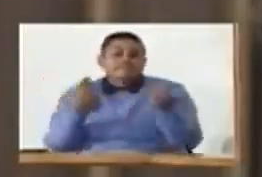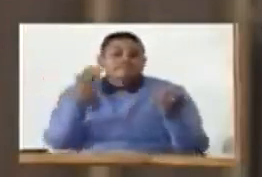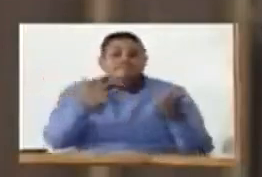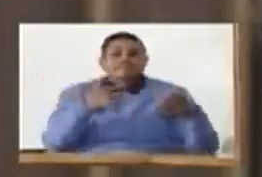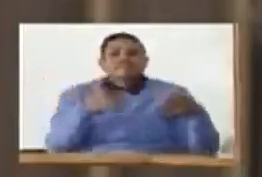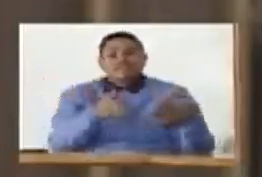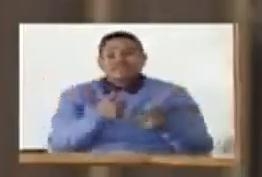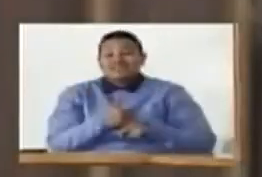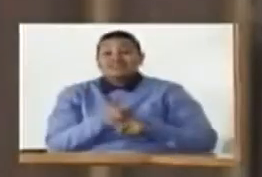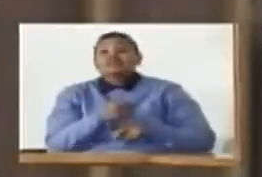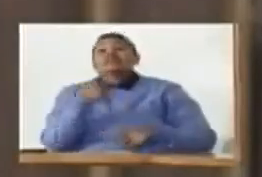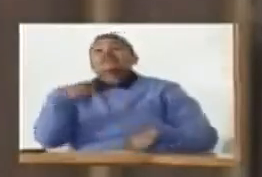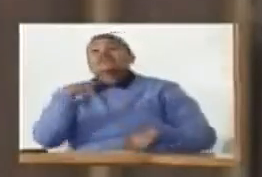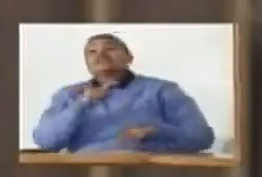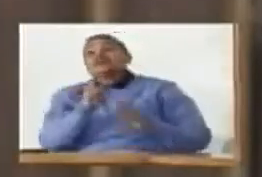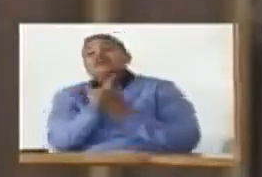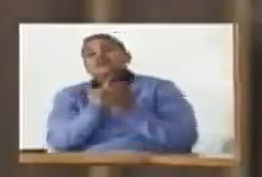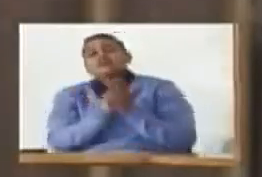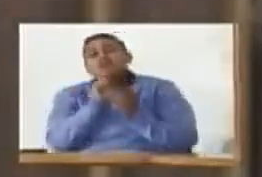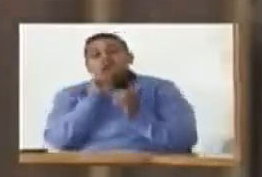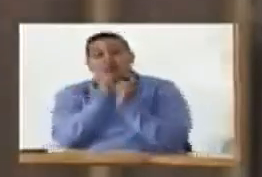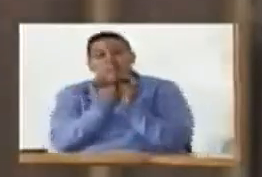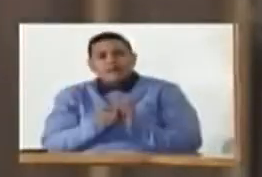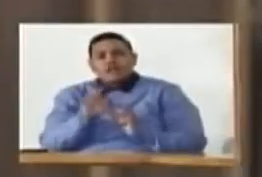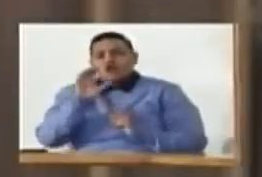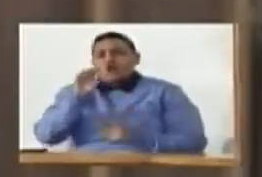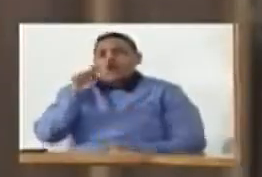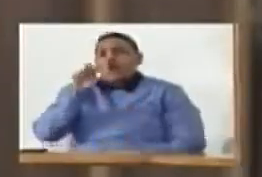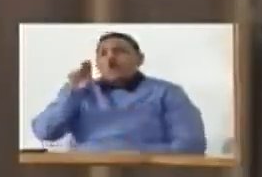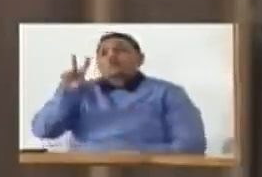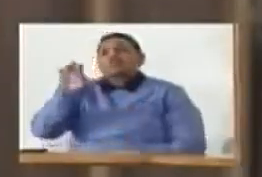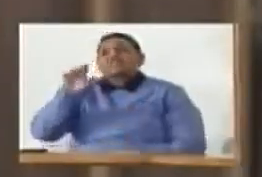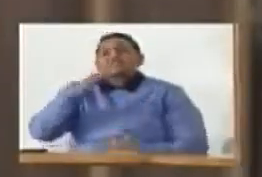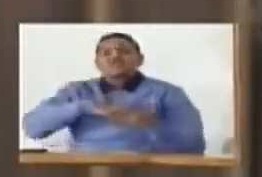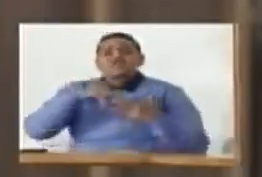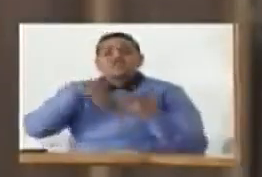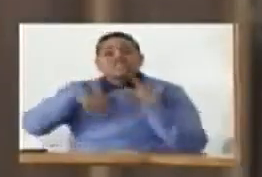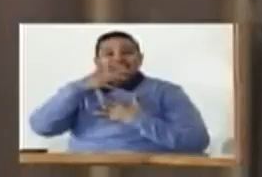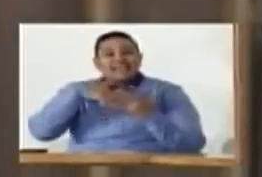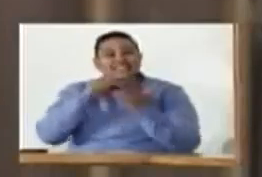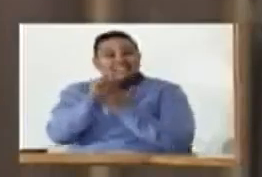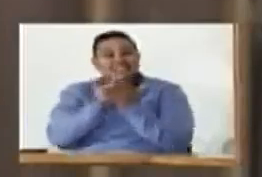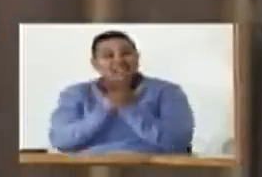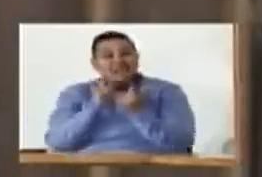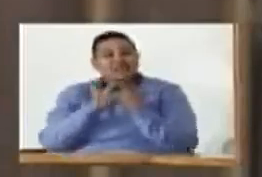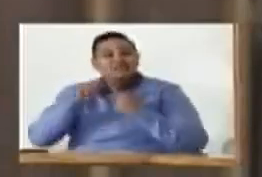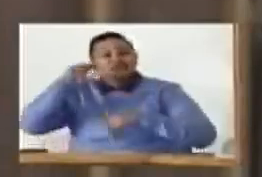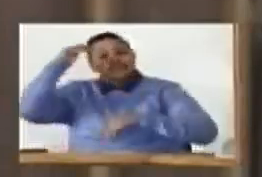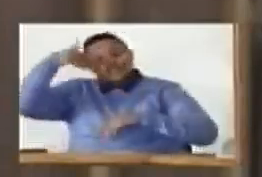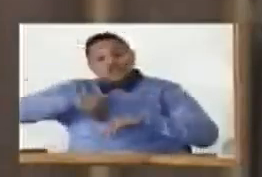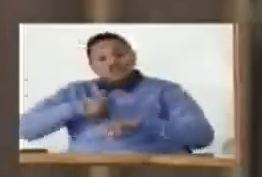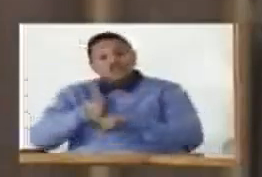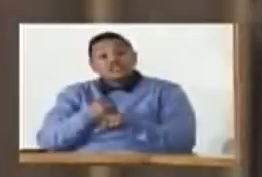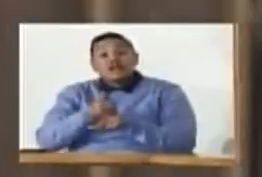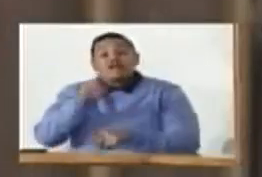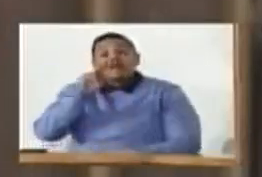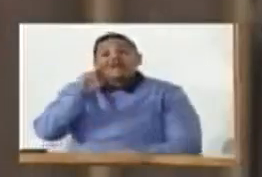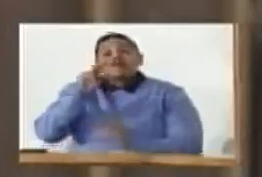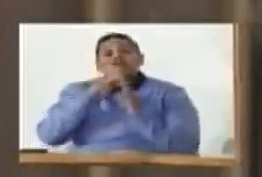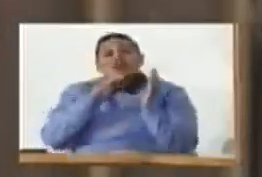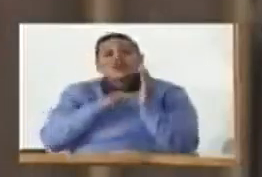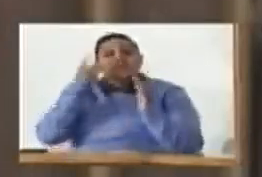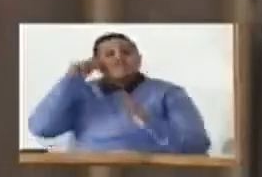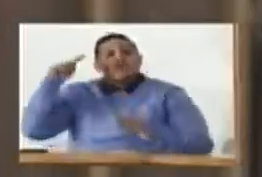Legislation to amend the Cooperative Societies Act and introduction of a prudential regulatory regime for